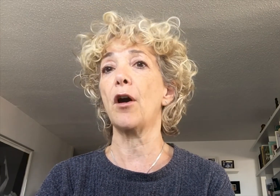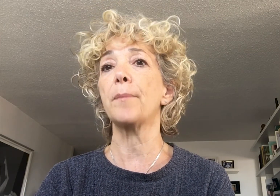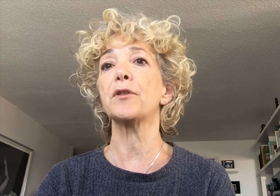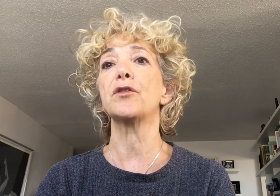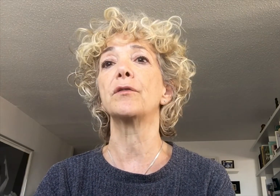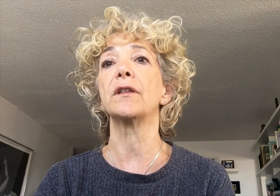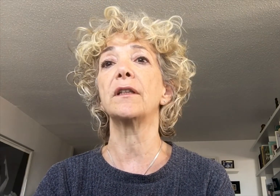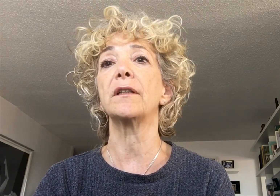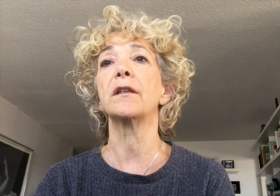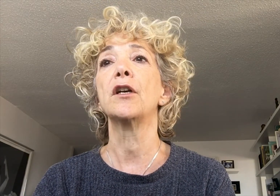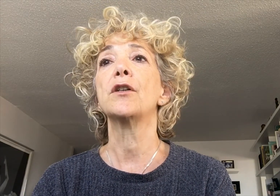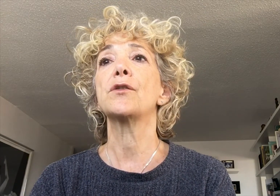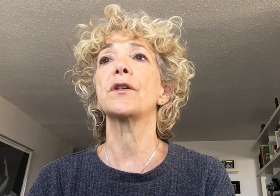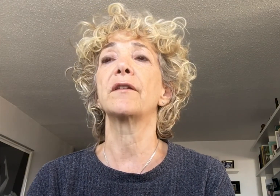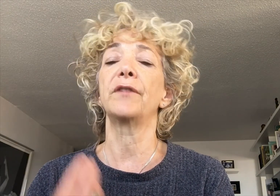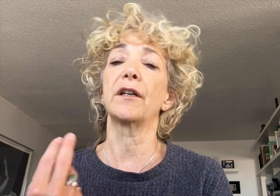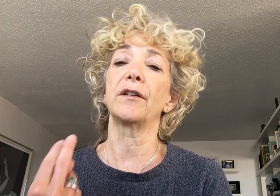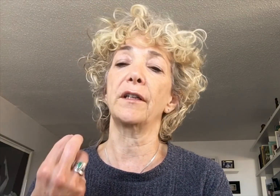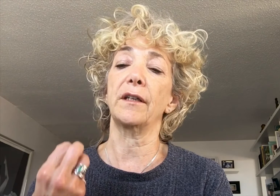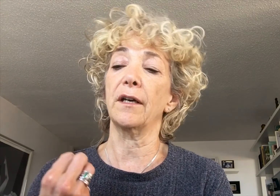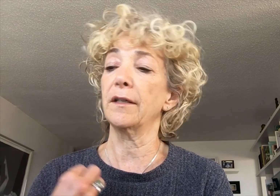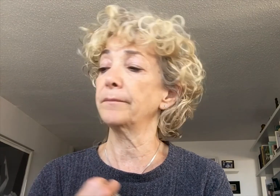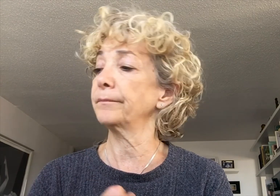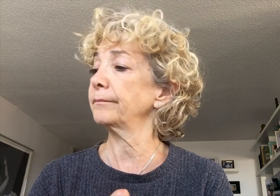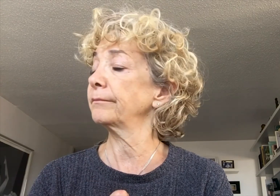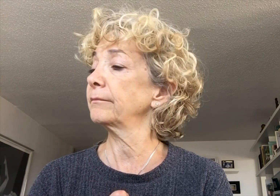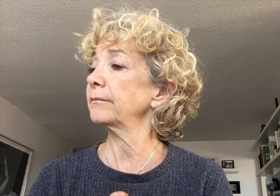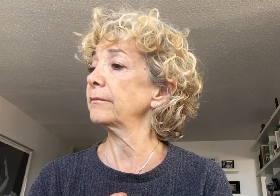have the opportunity to get very